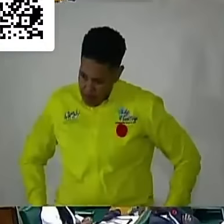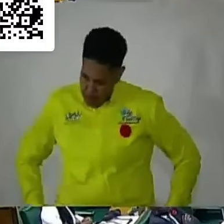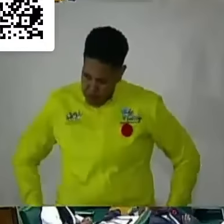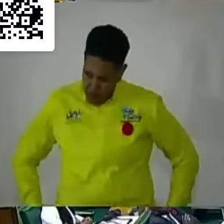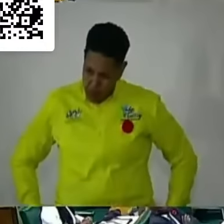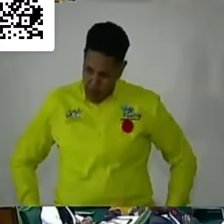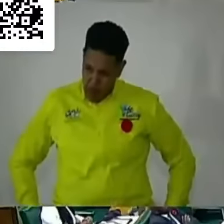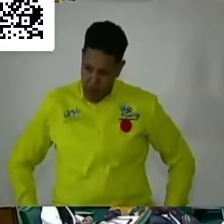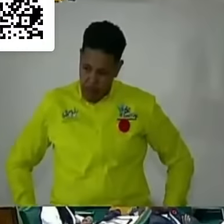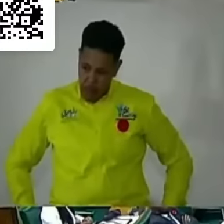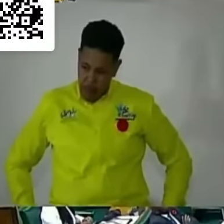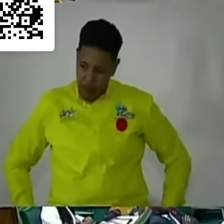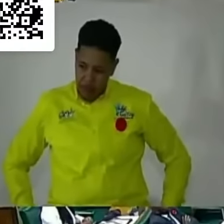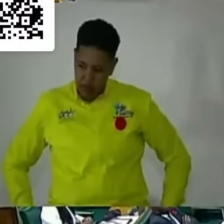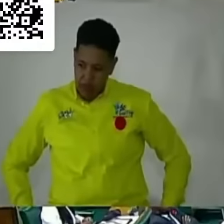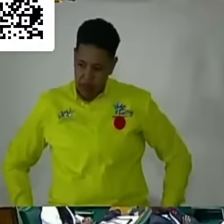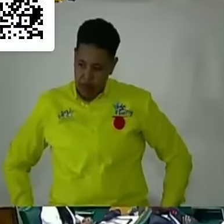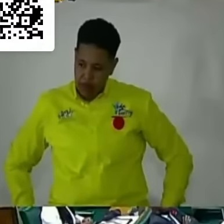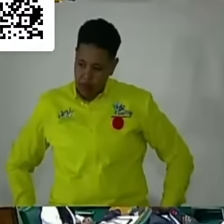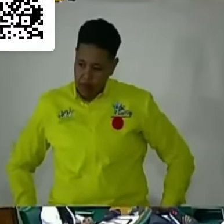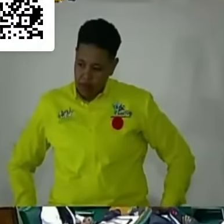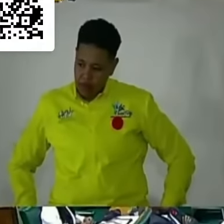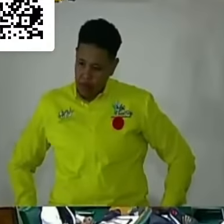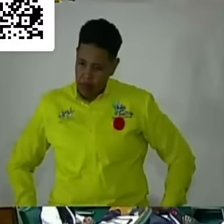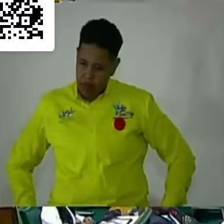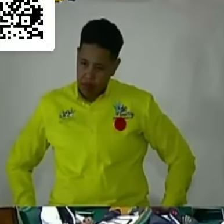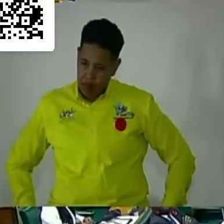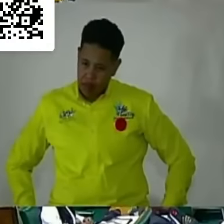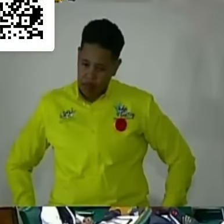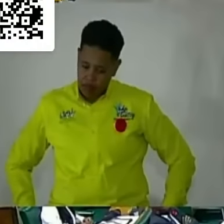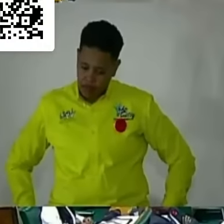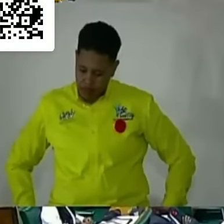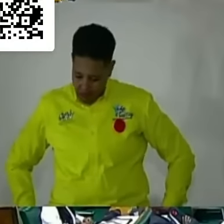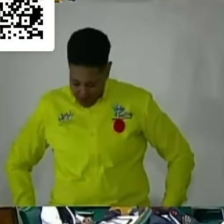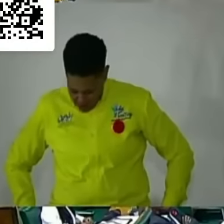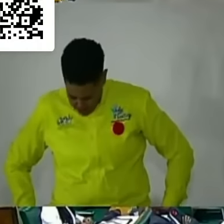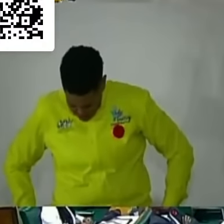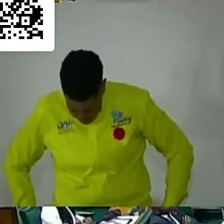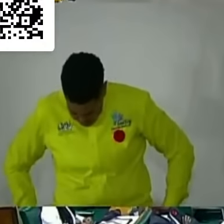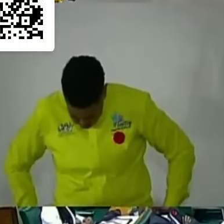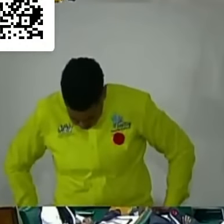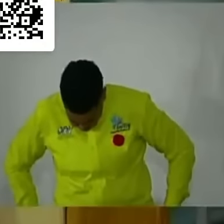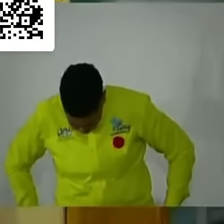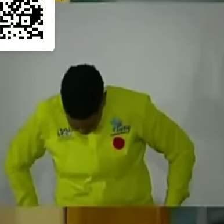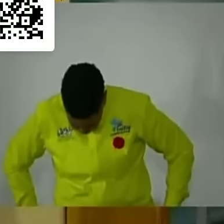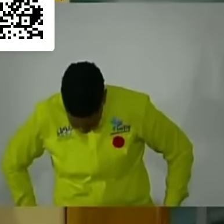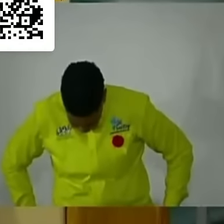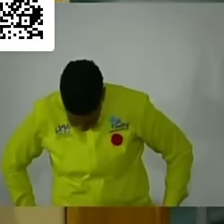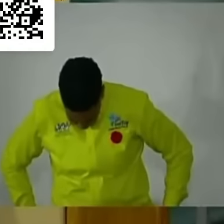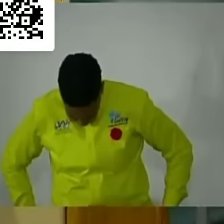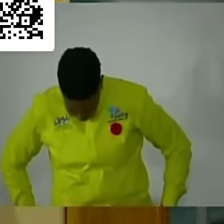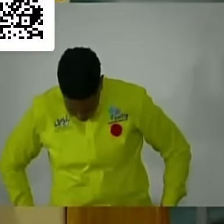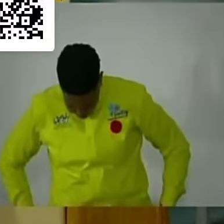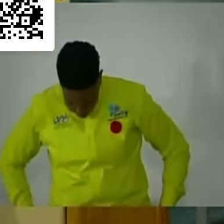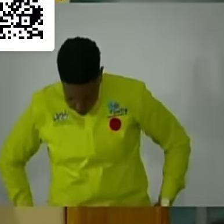know what it is. Yes, we know what it is. Yeah?